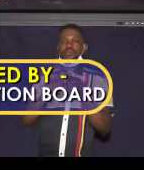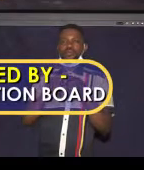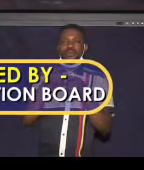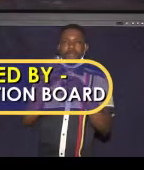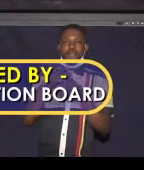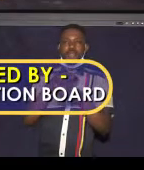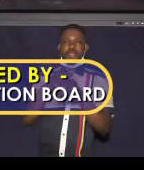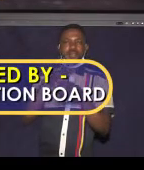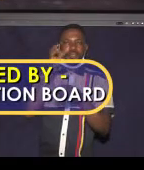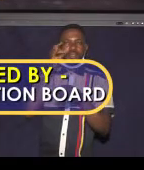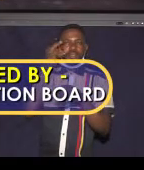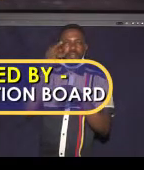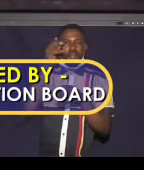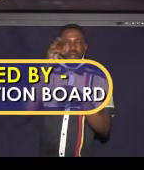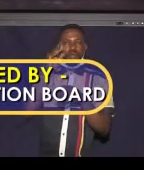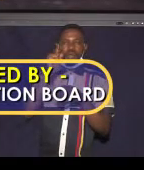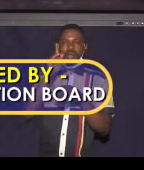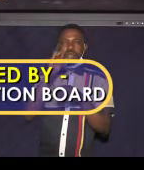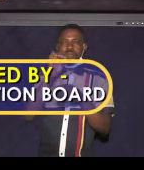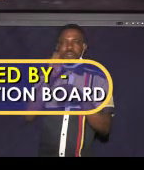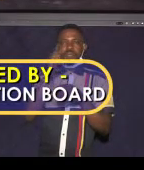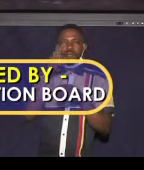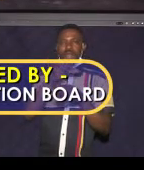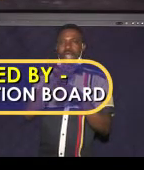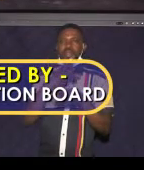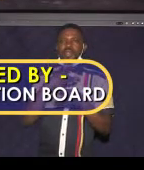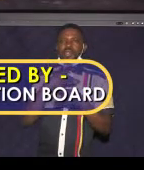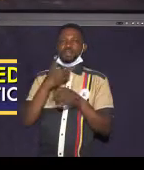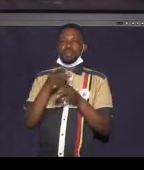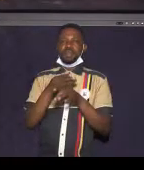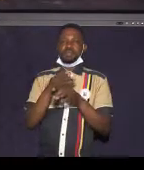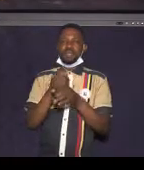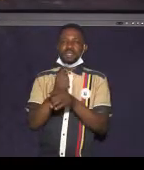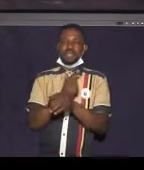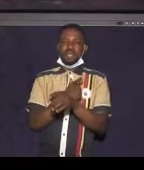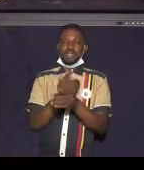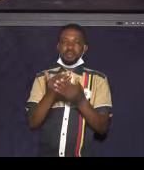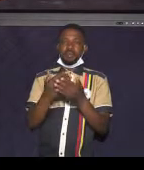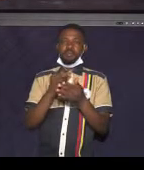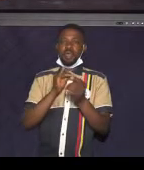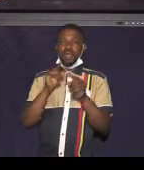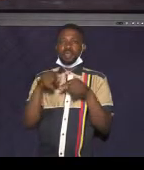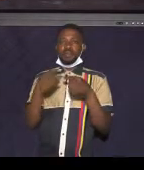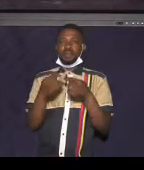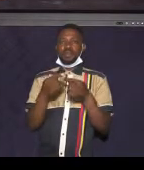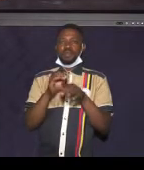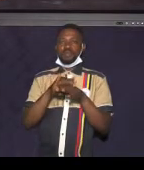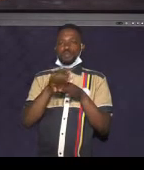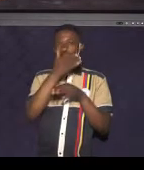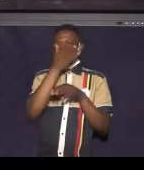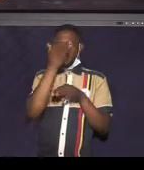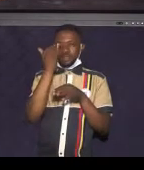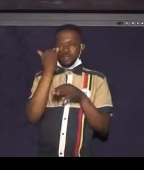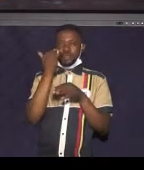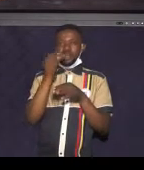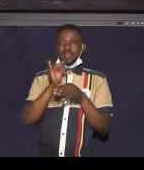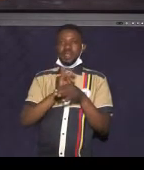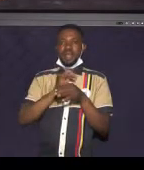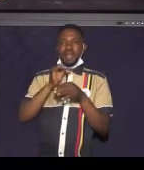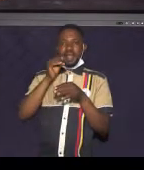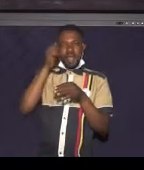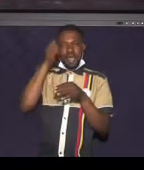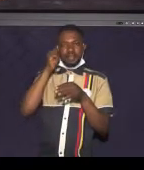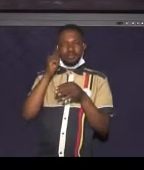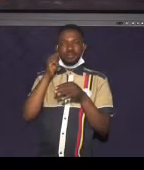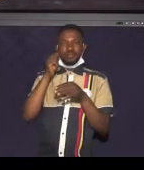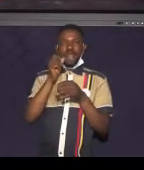Agbaje, for another interesting mathematics lesson. But before I go, don't forget, Auntie Fumi loves